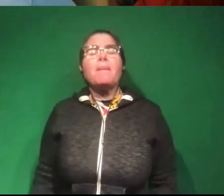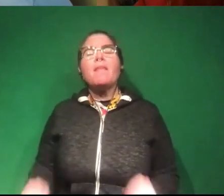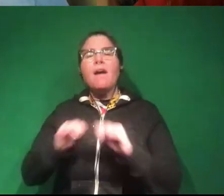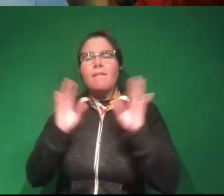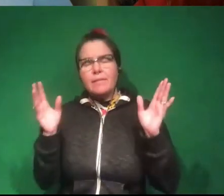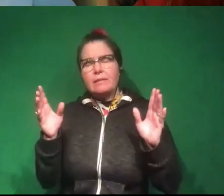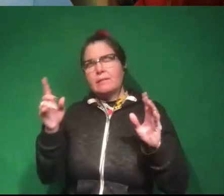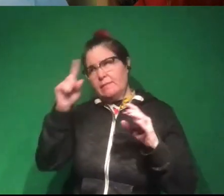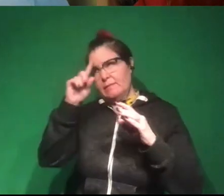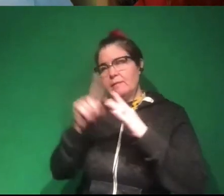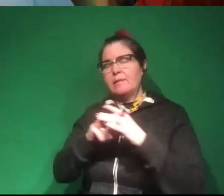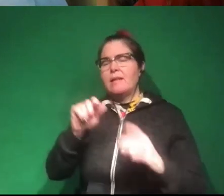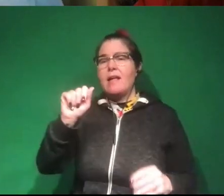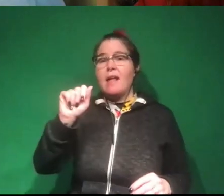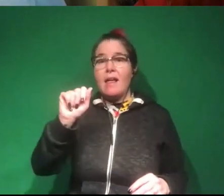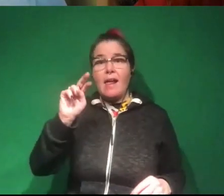comes to mind is an anteater,